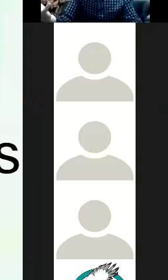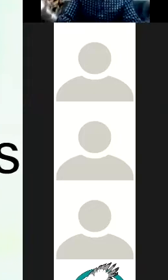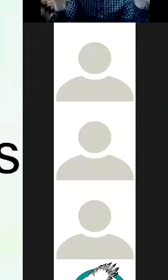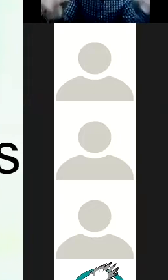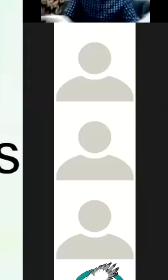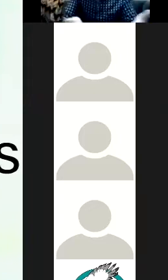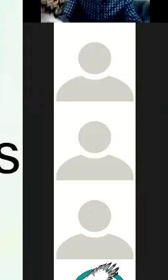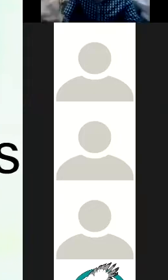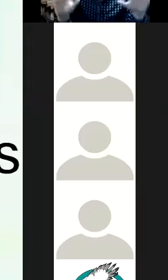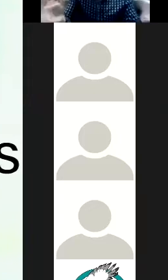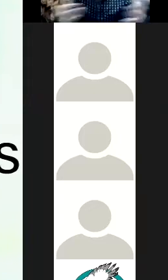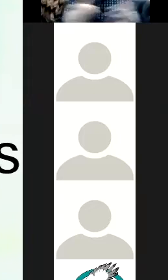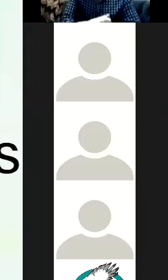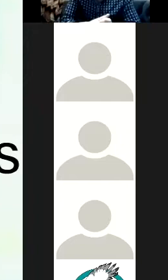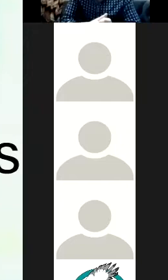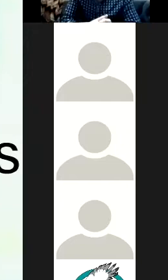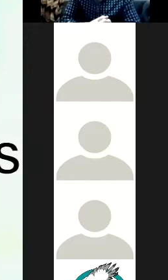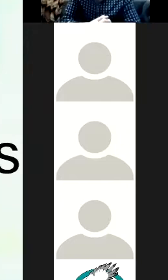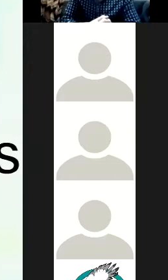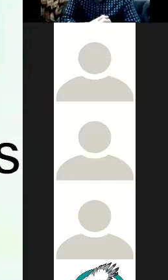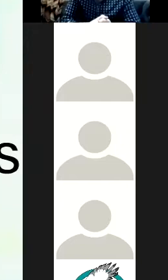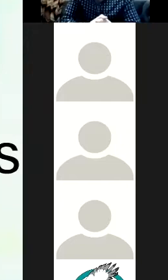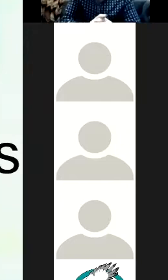as some framing for this discussion.